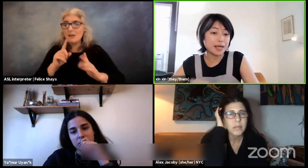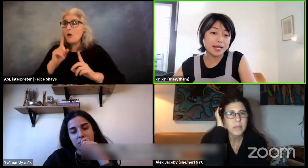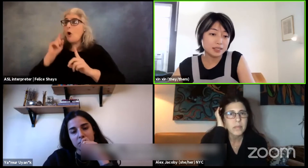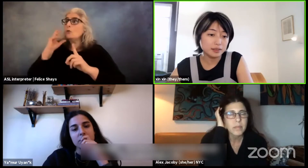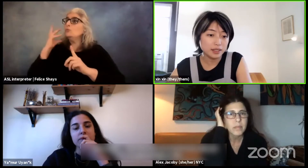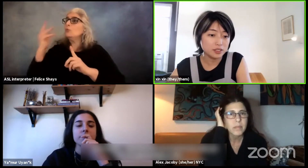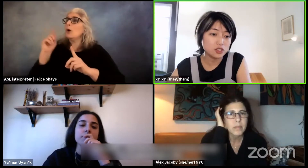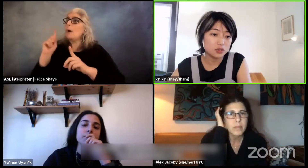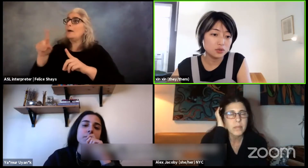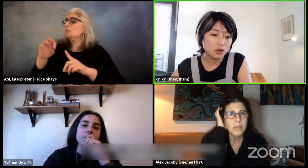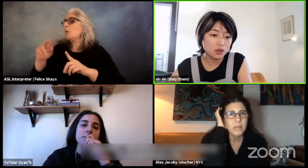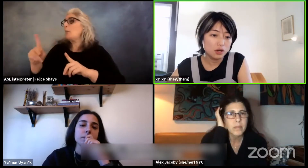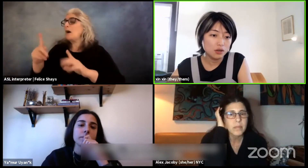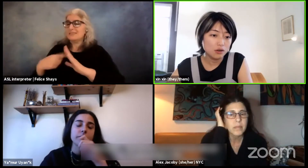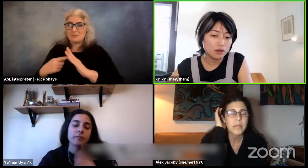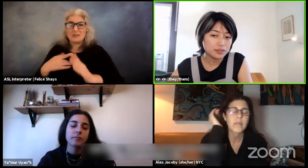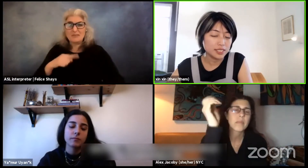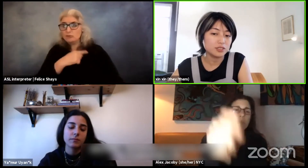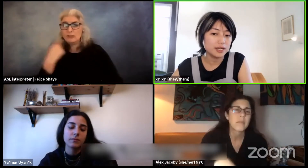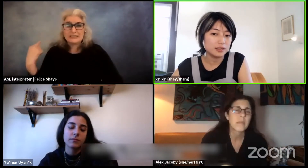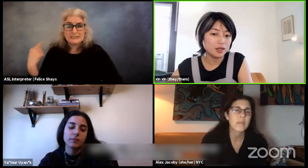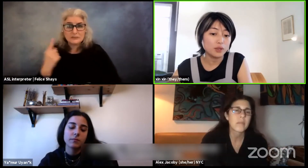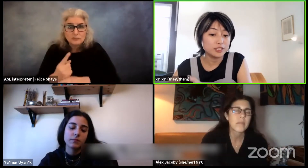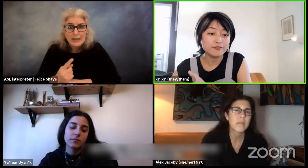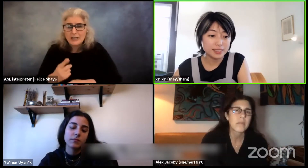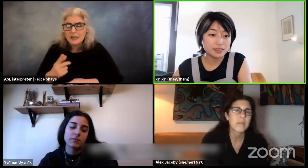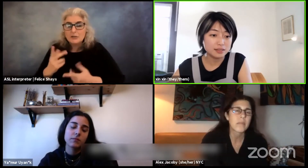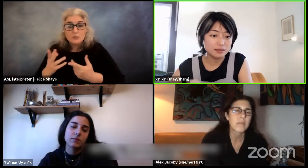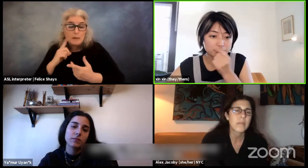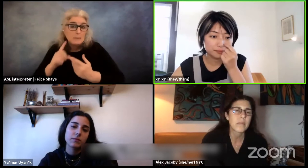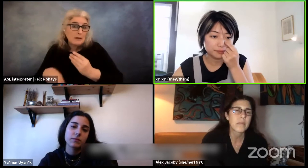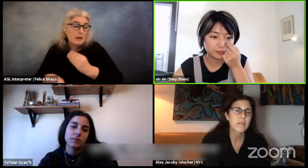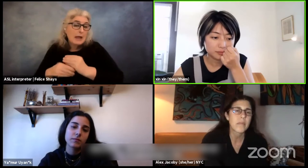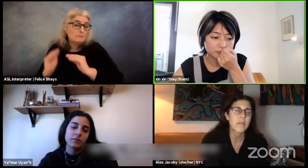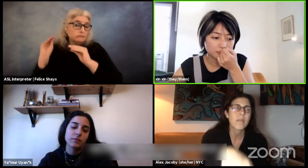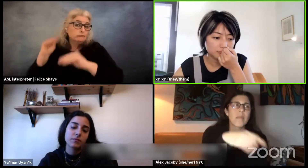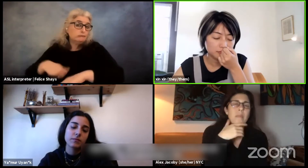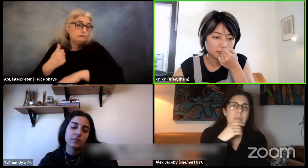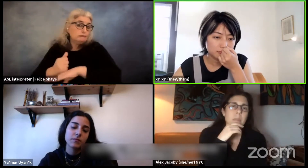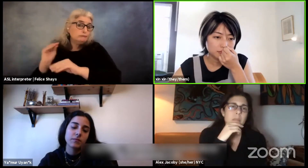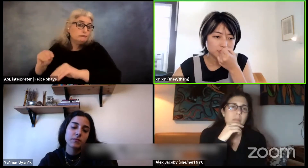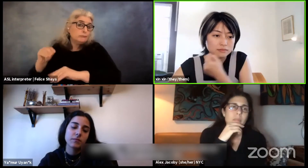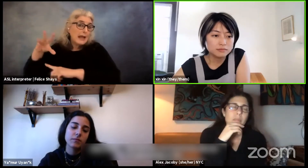that back into the internet and whether it fits?